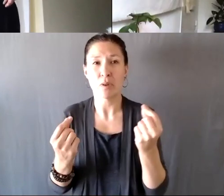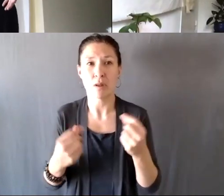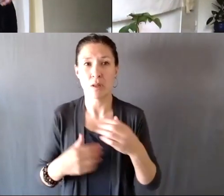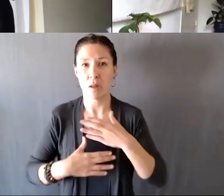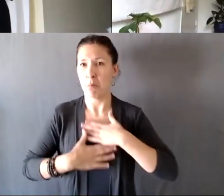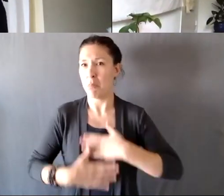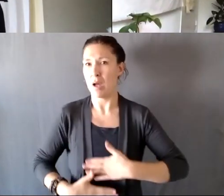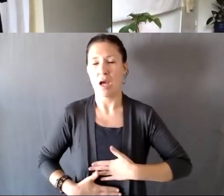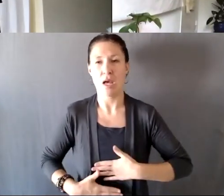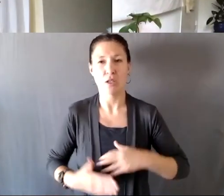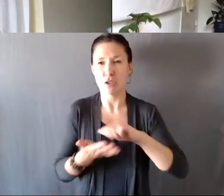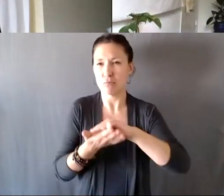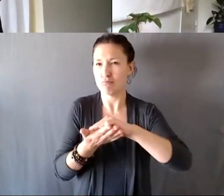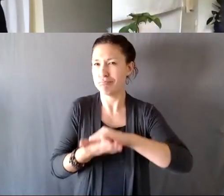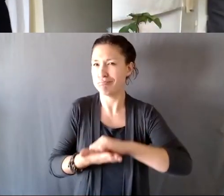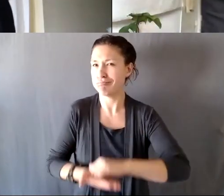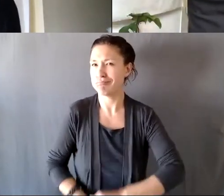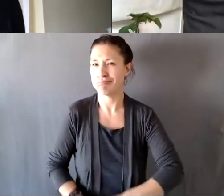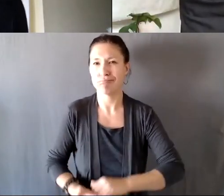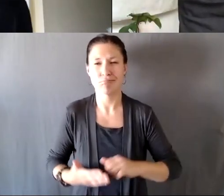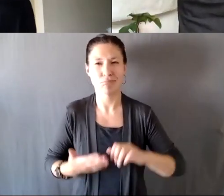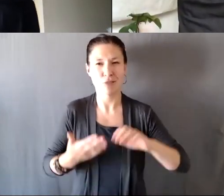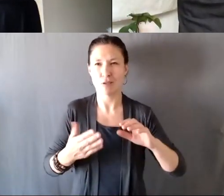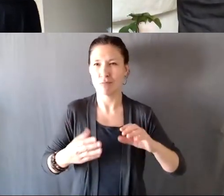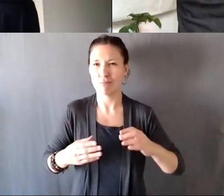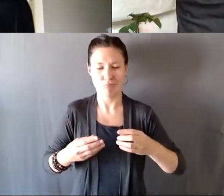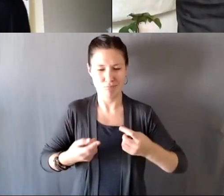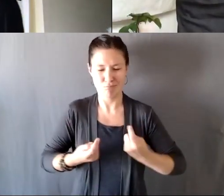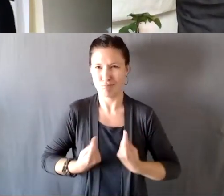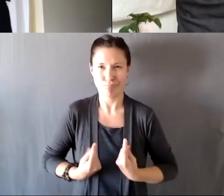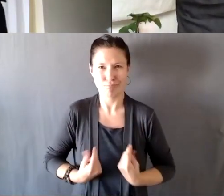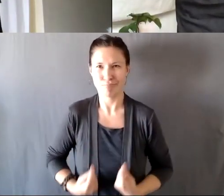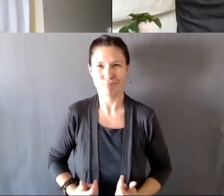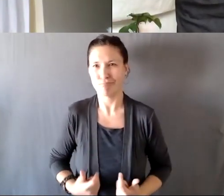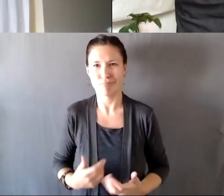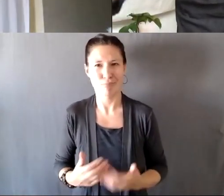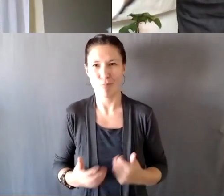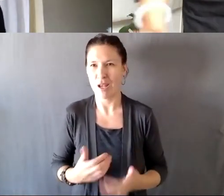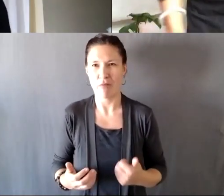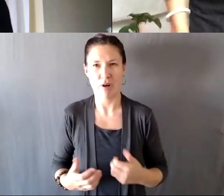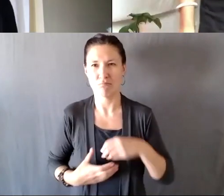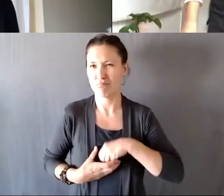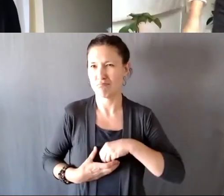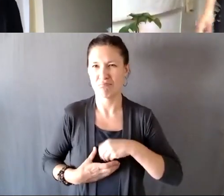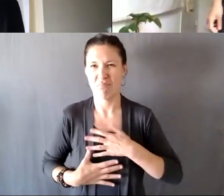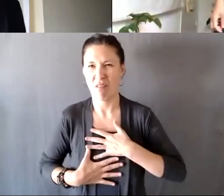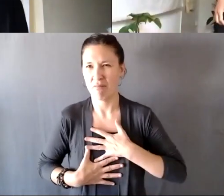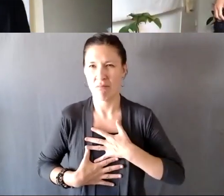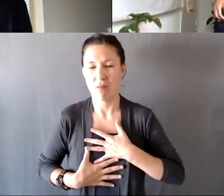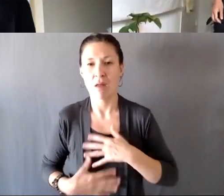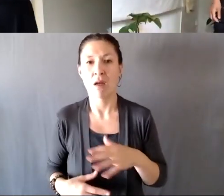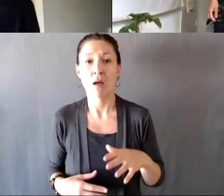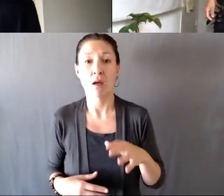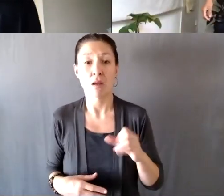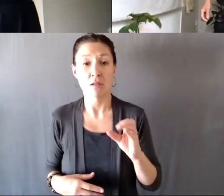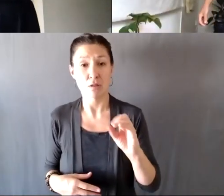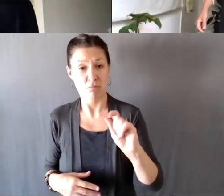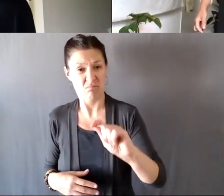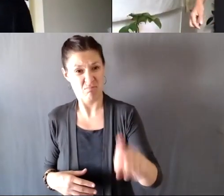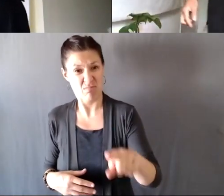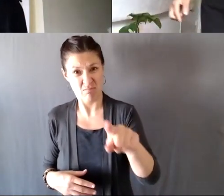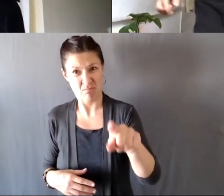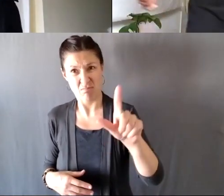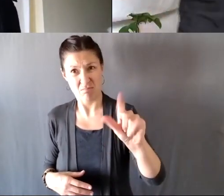body, all sides of it, with the Qi baths. So with these, Lingji, do you want to